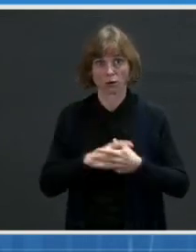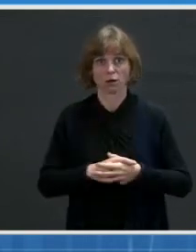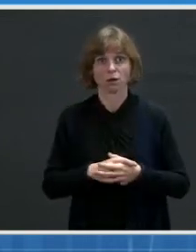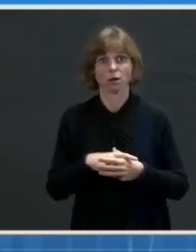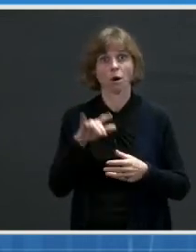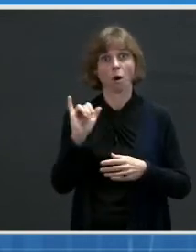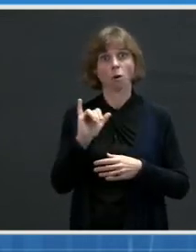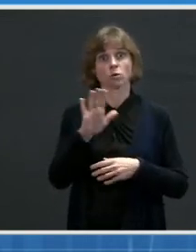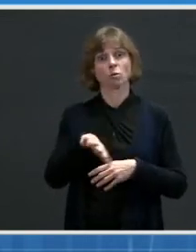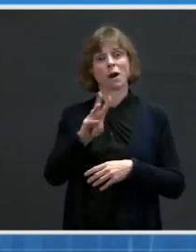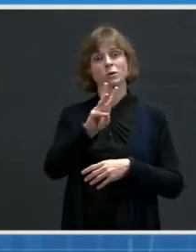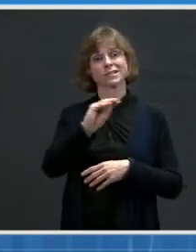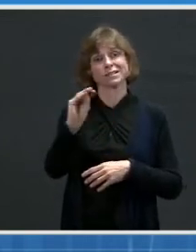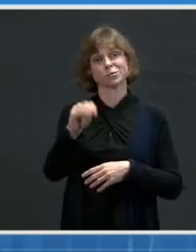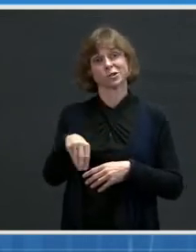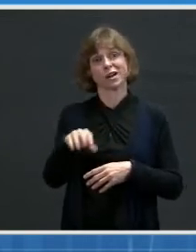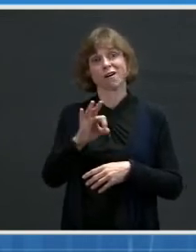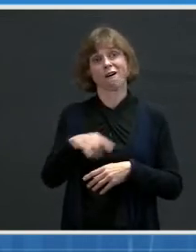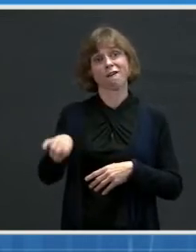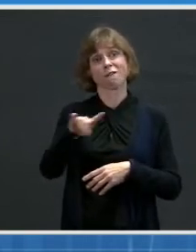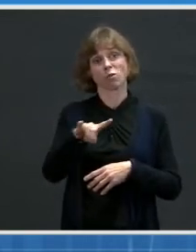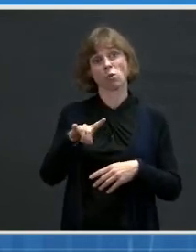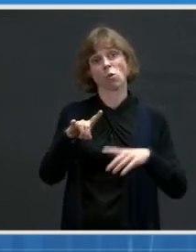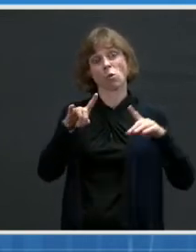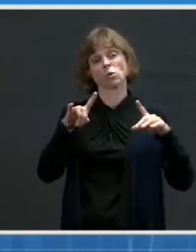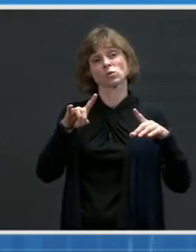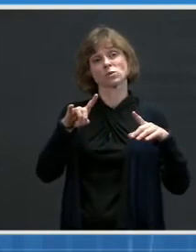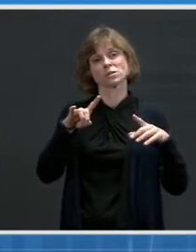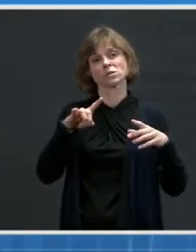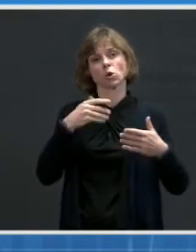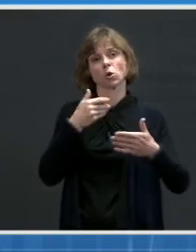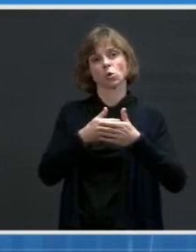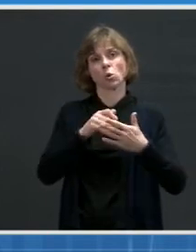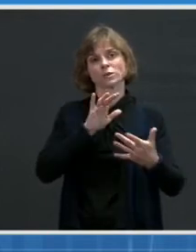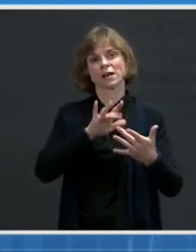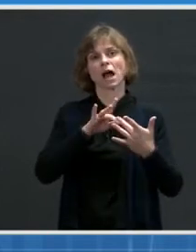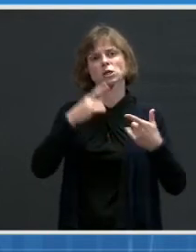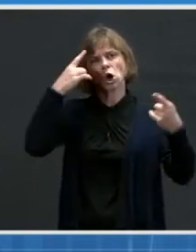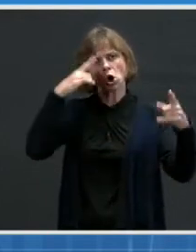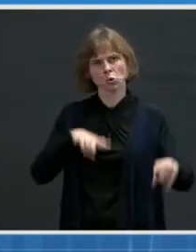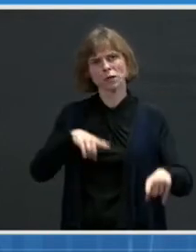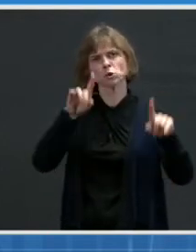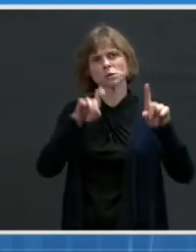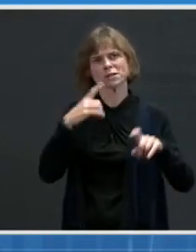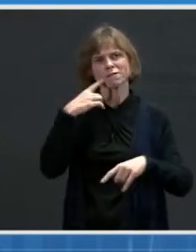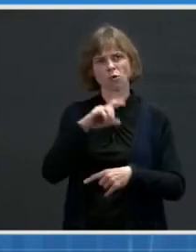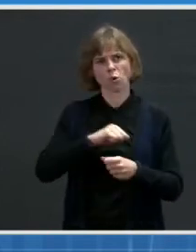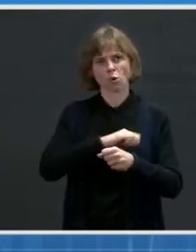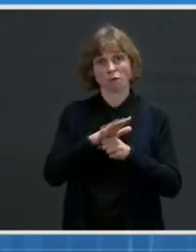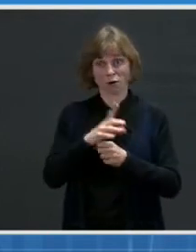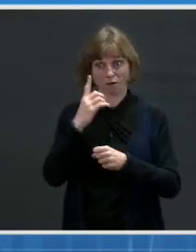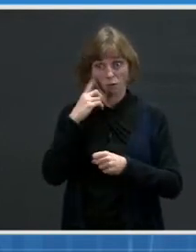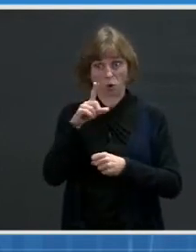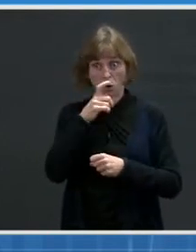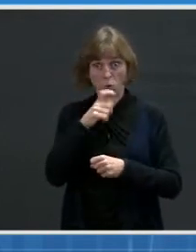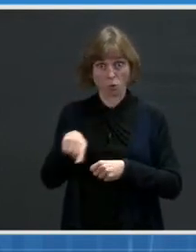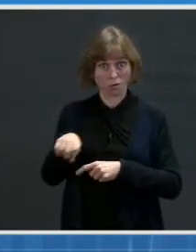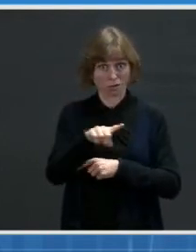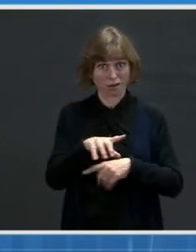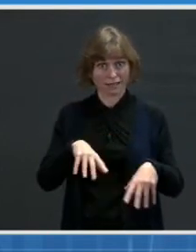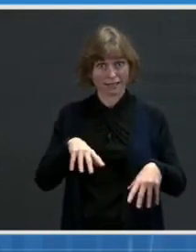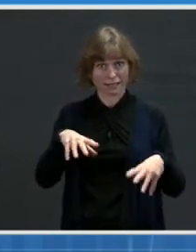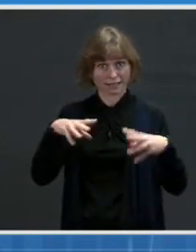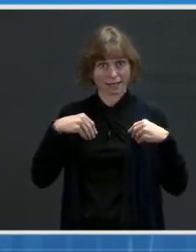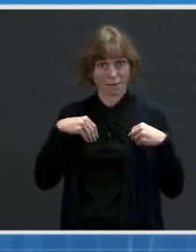close contacts of the cases agreed to be tested for COVID-19. And for those who were tested, testing took 5 to